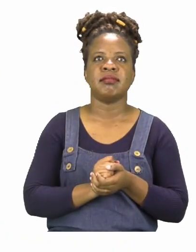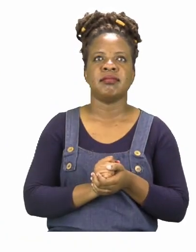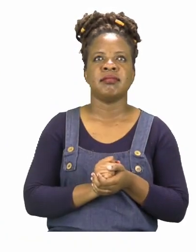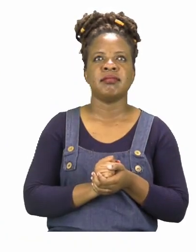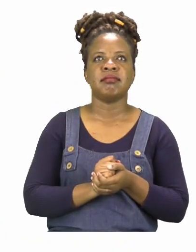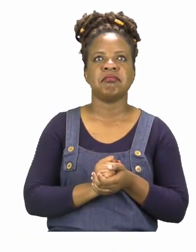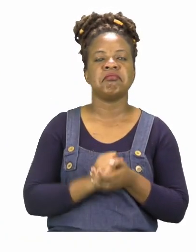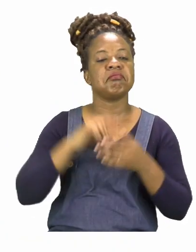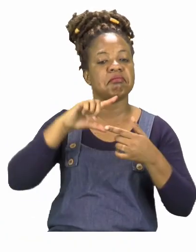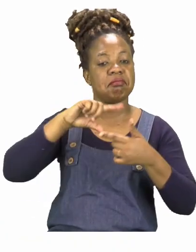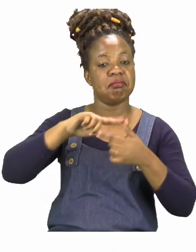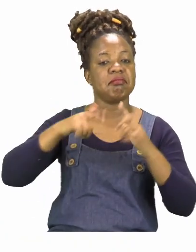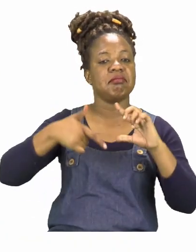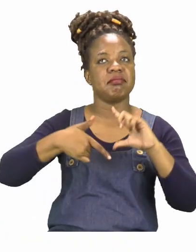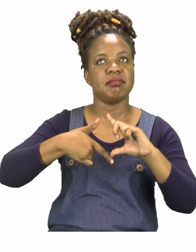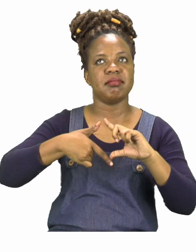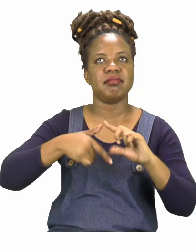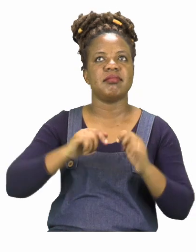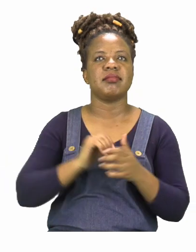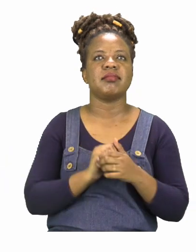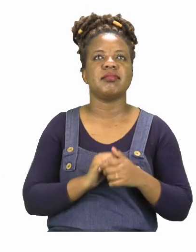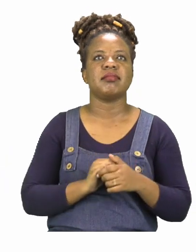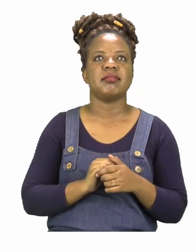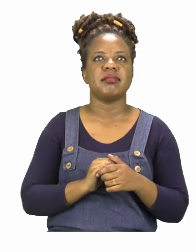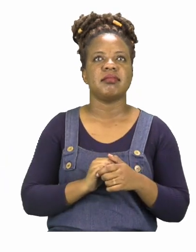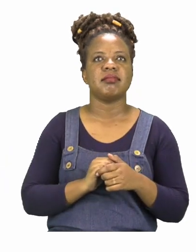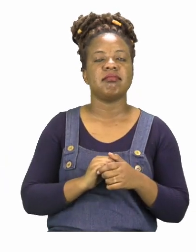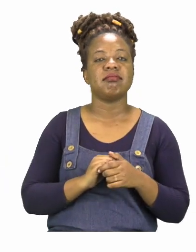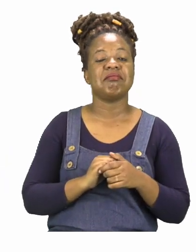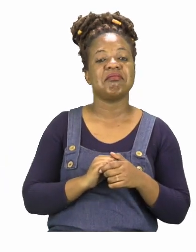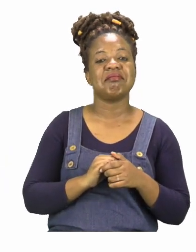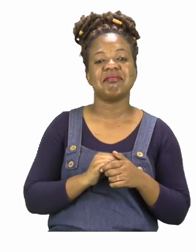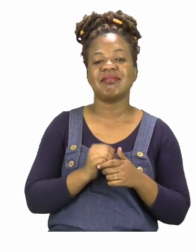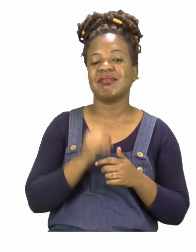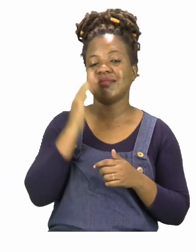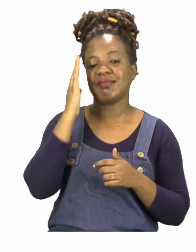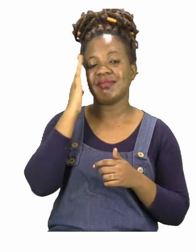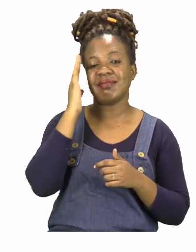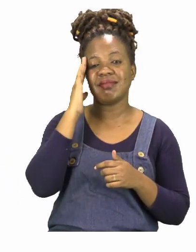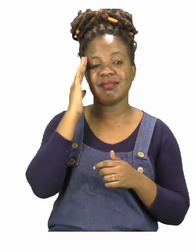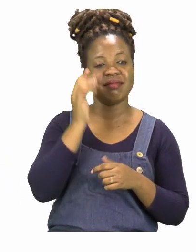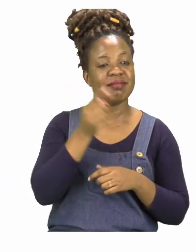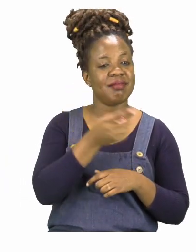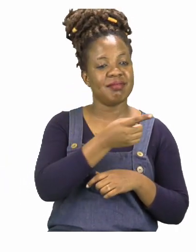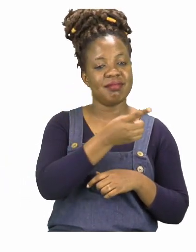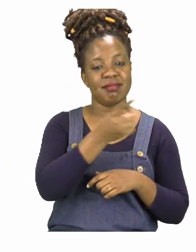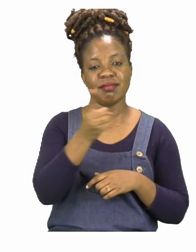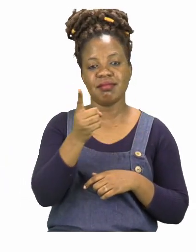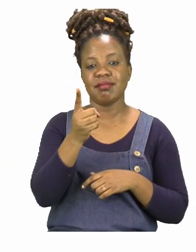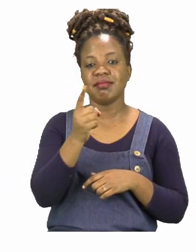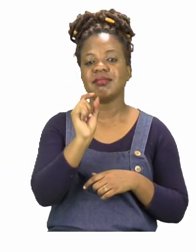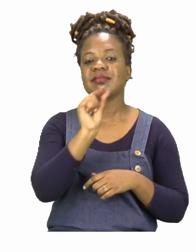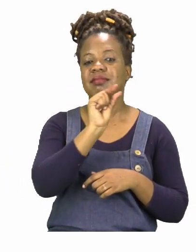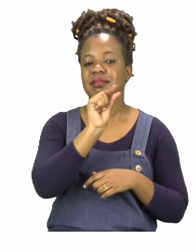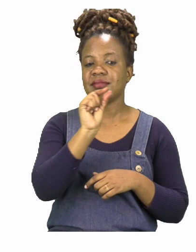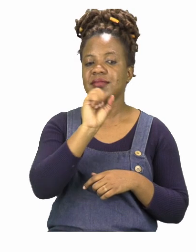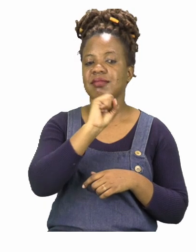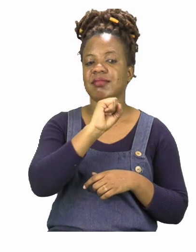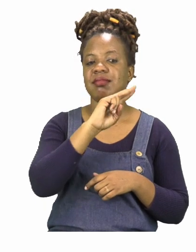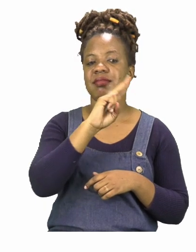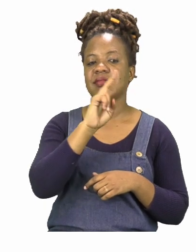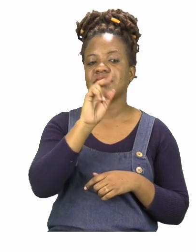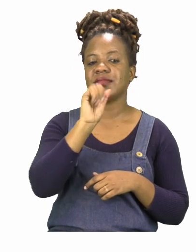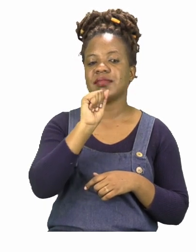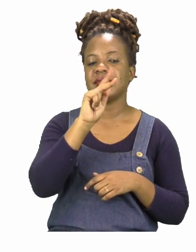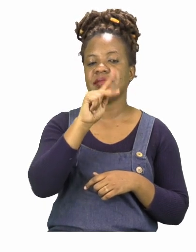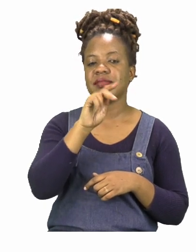doing shapes. Now, I already know that you know what the shapes are and their properties, but today we're going